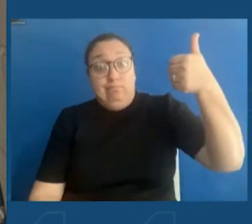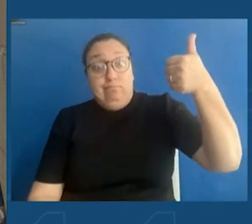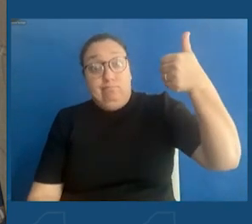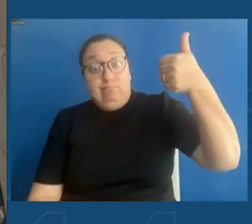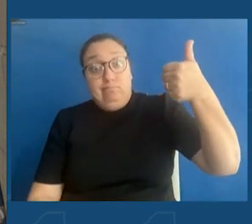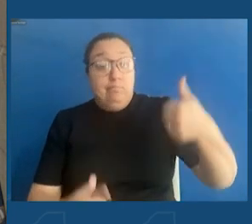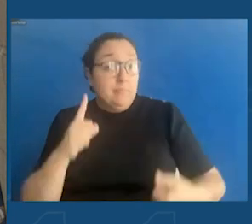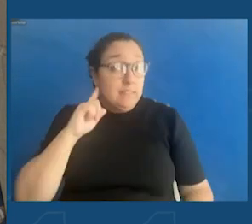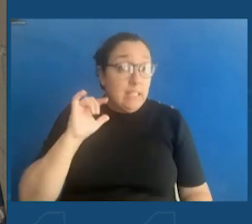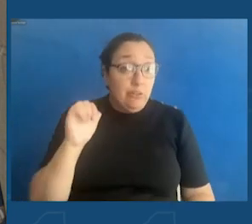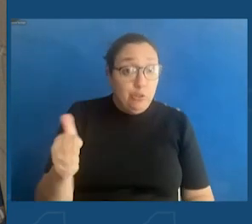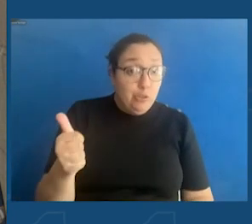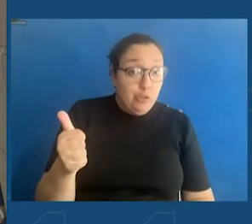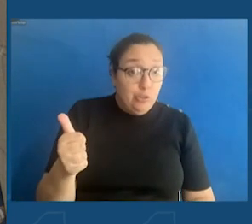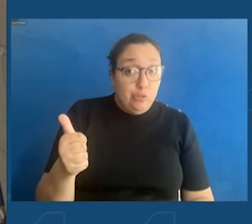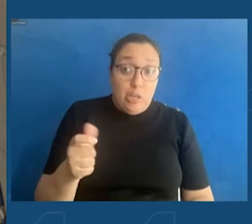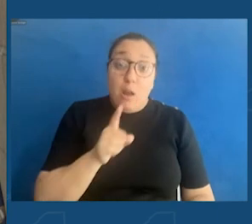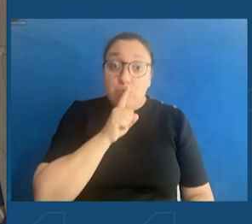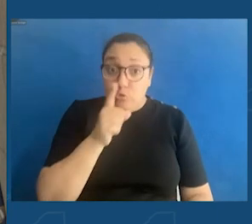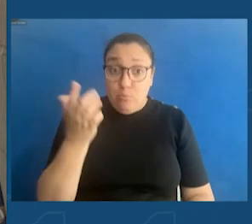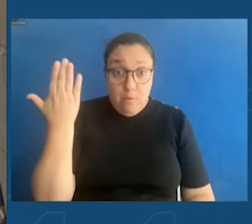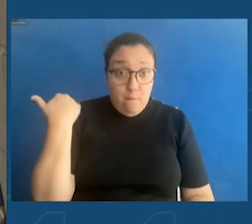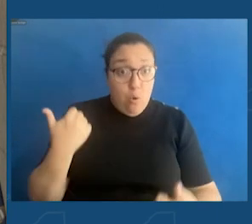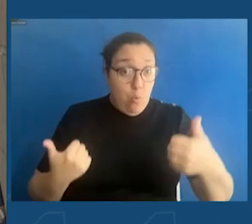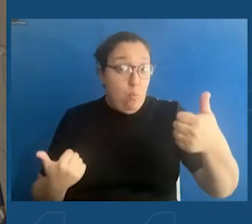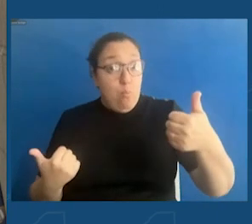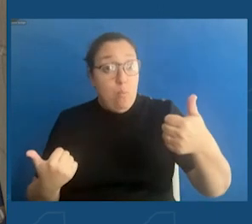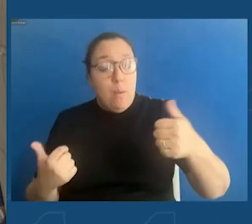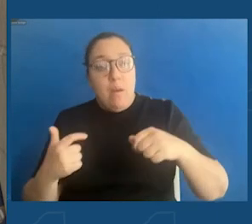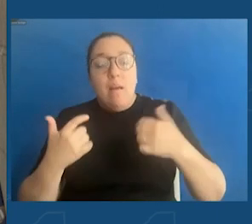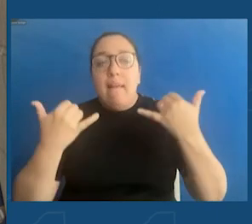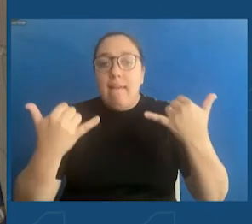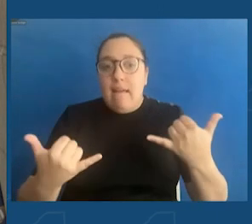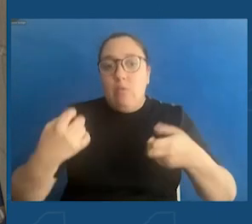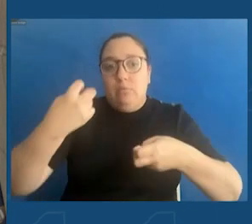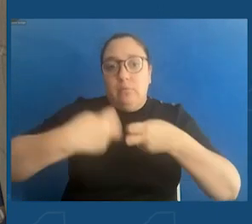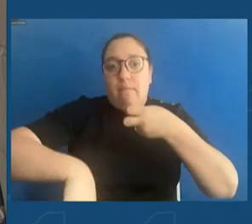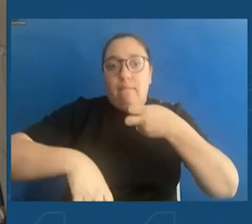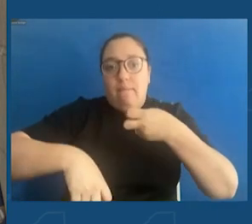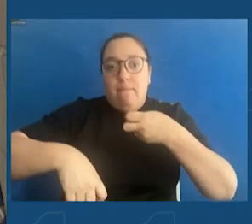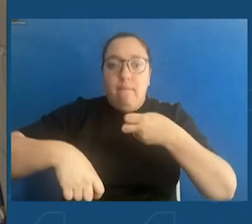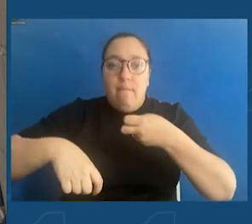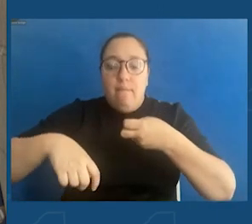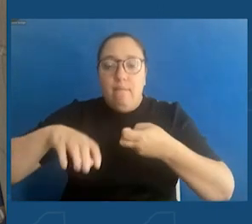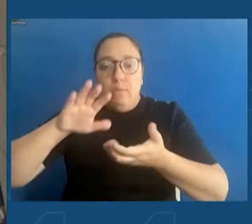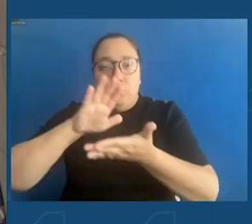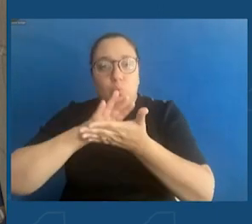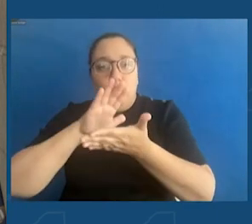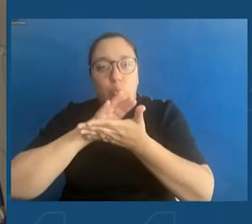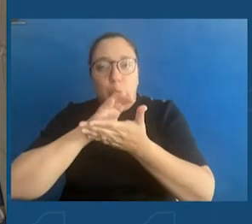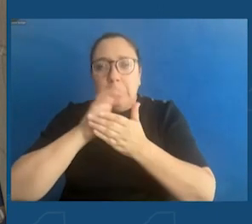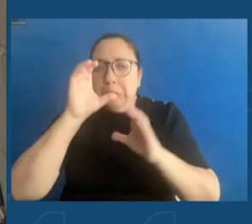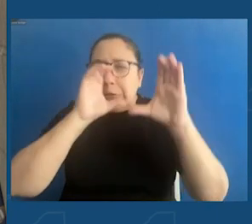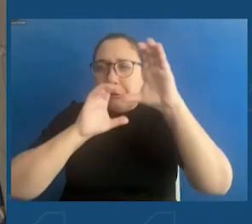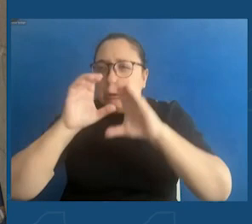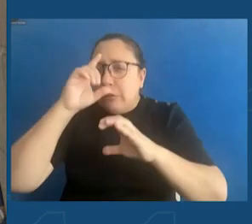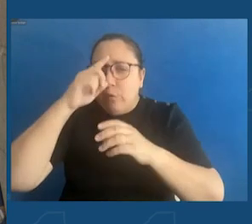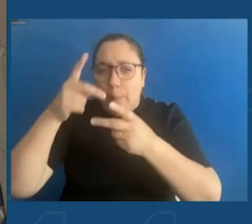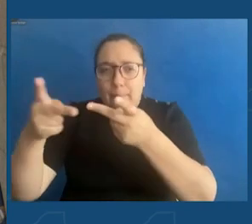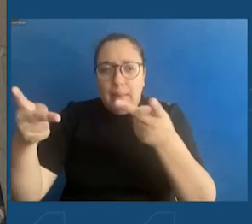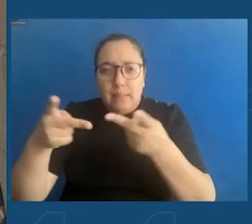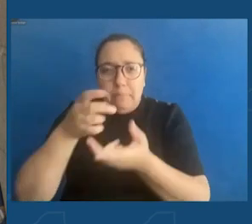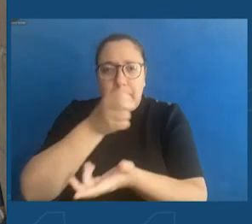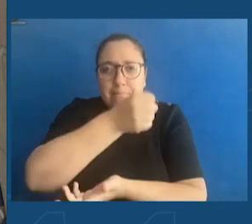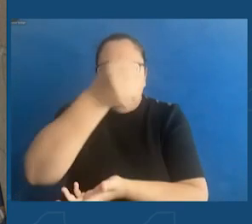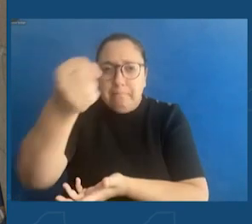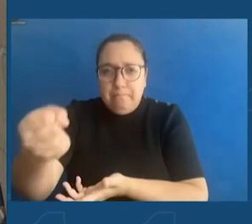worked at one point. It can be tough right now for schools to find the ability to place people, find a lot of logistics